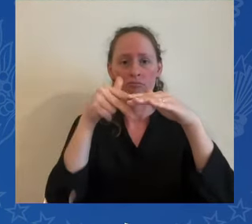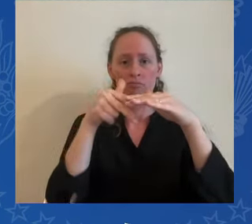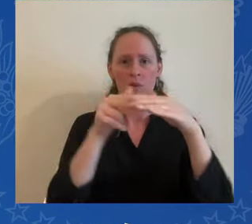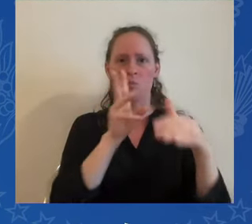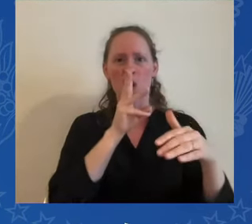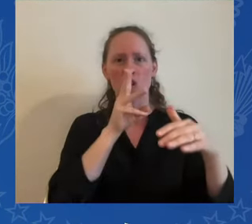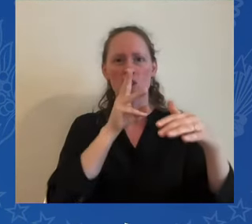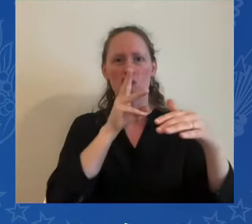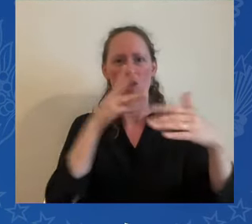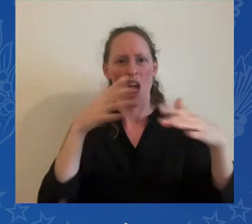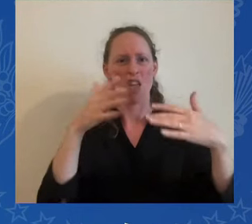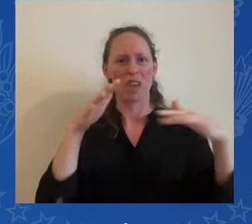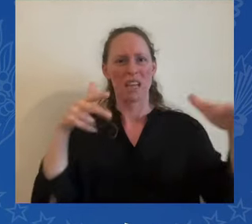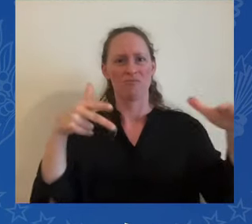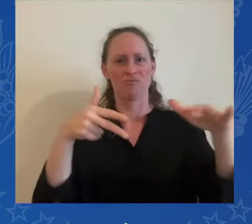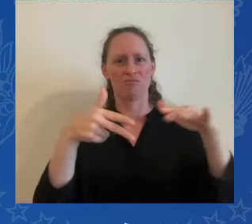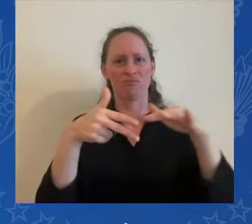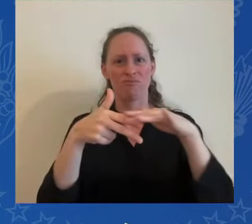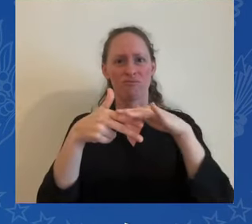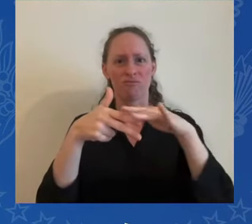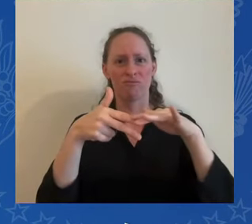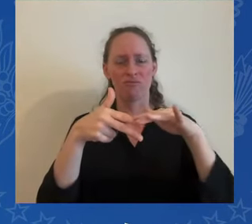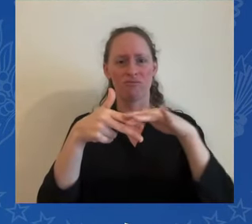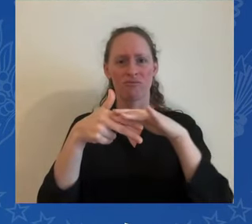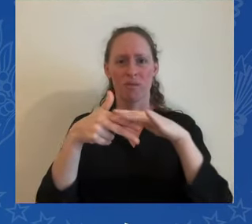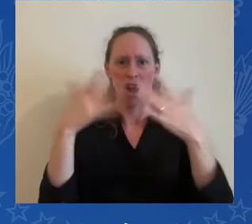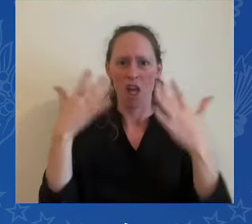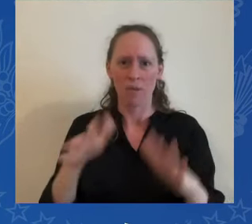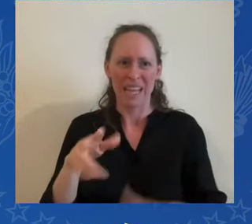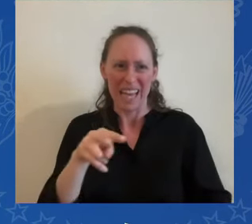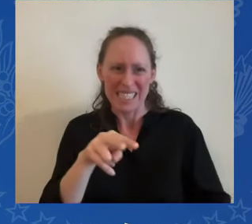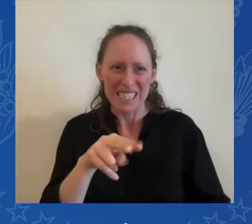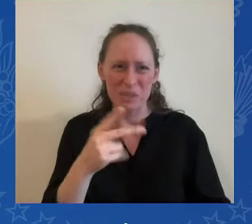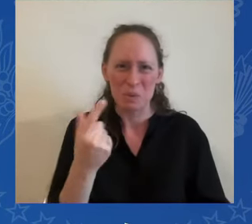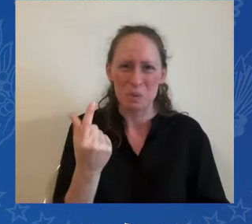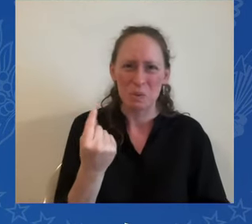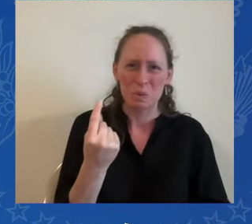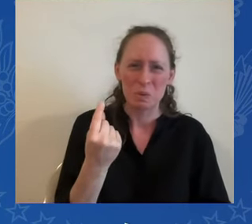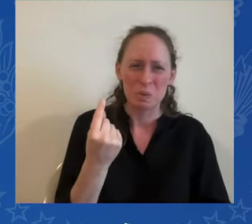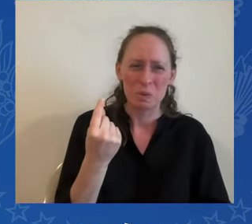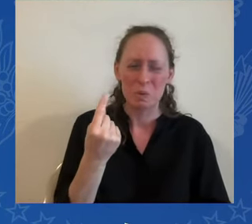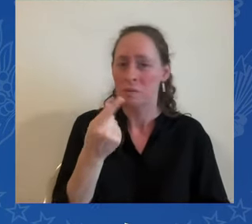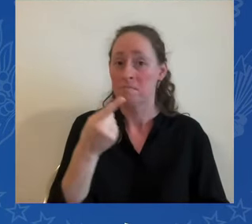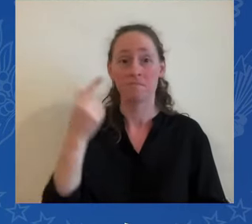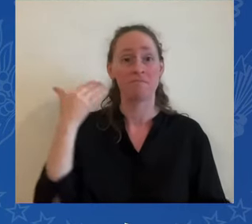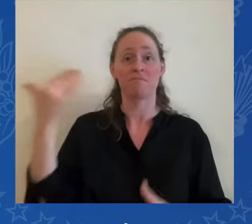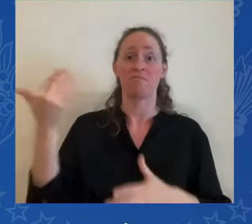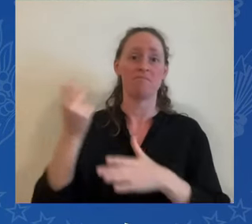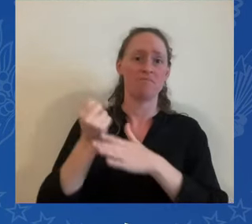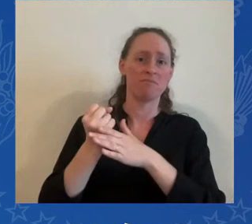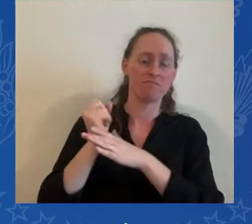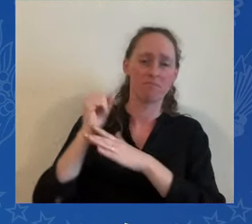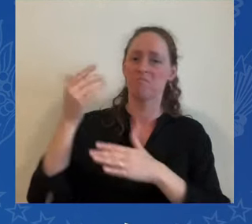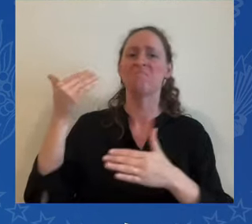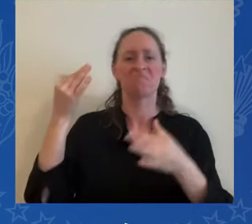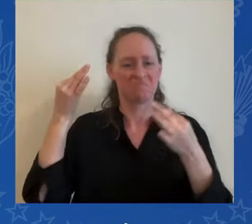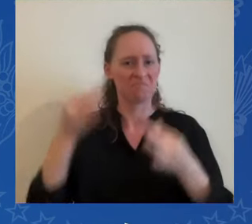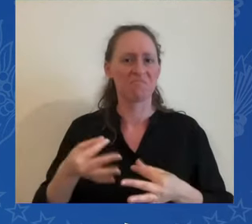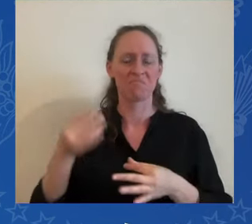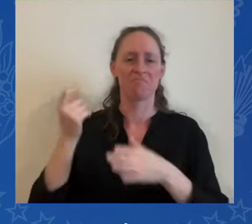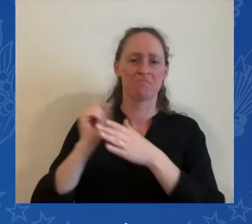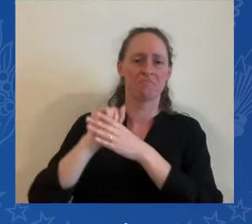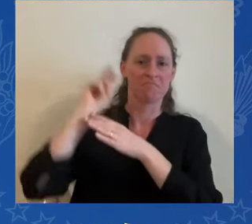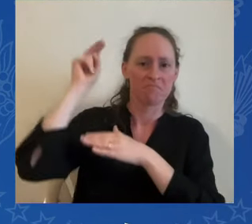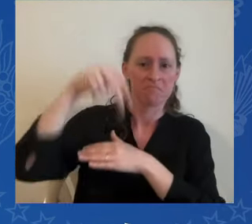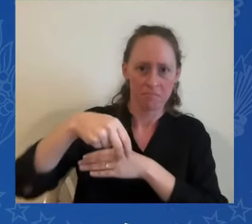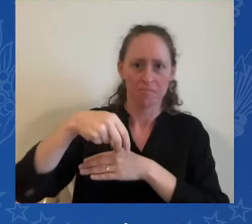shore. He jumped in. He jumped in that water. The colleague threw him a rope that was too short. He told the